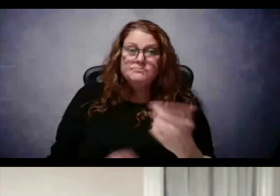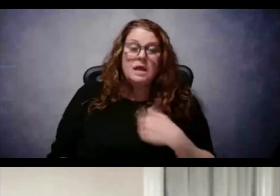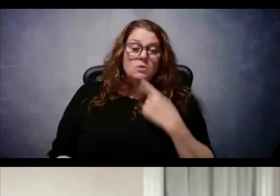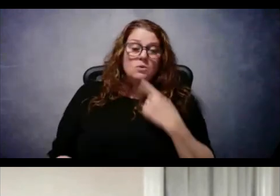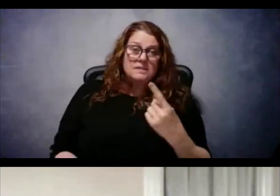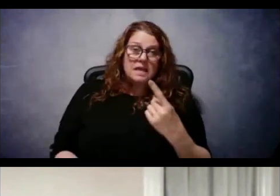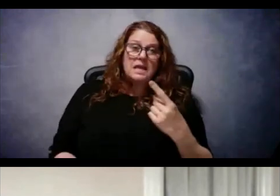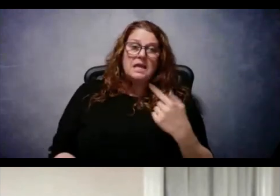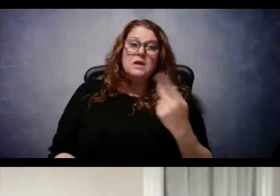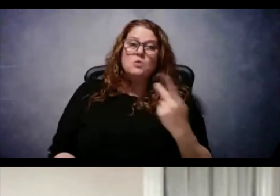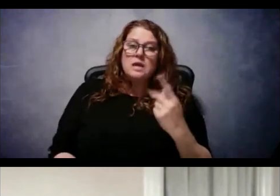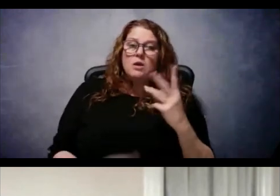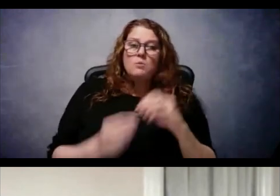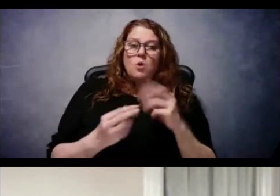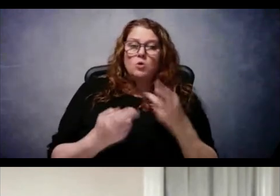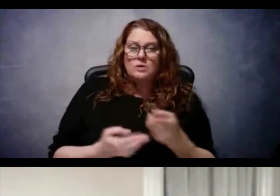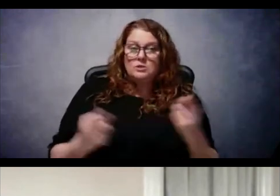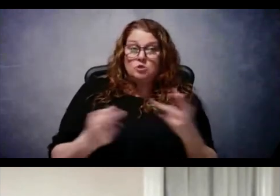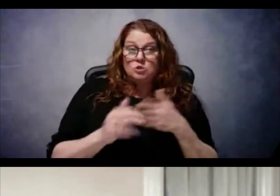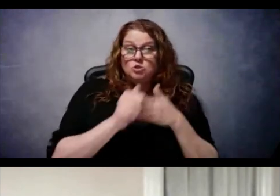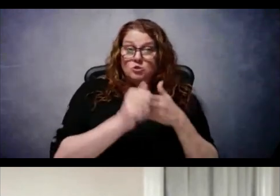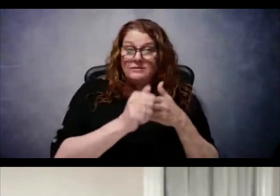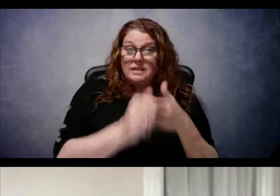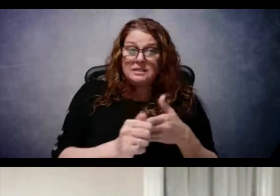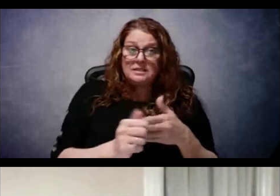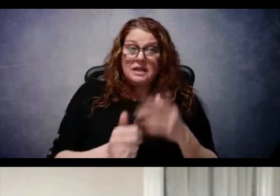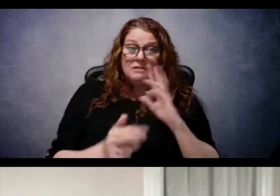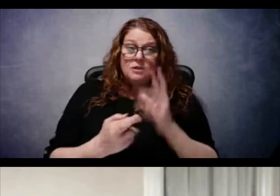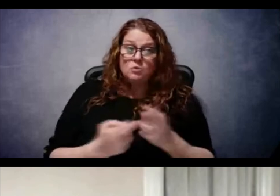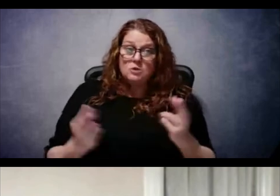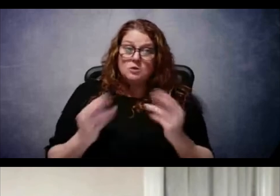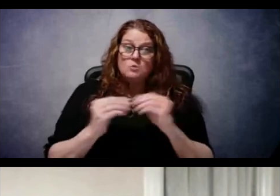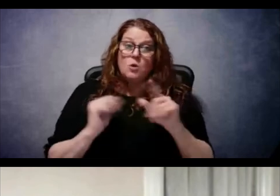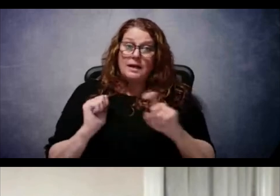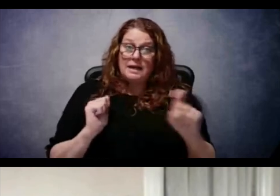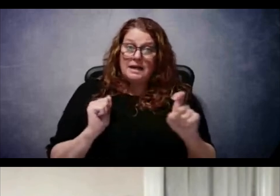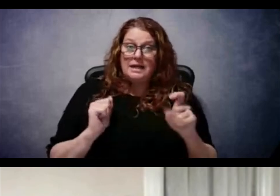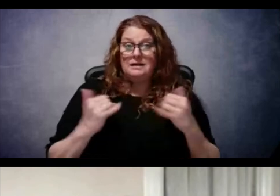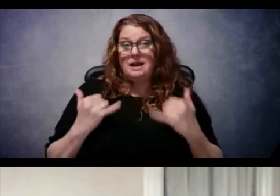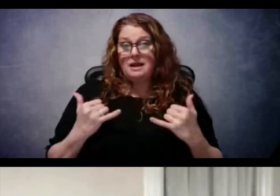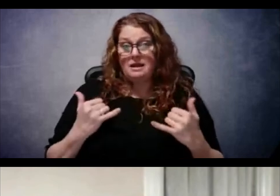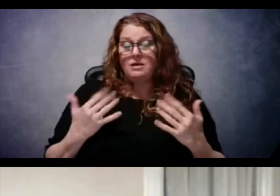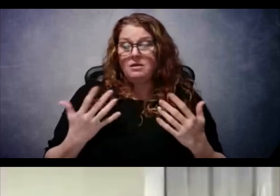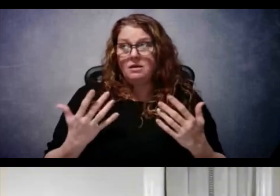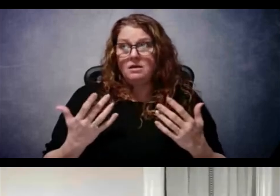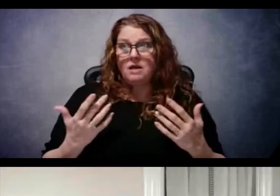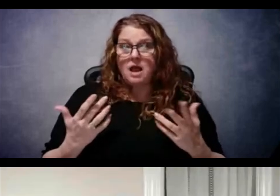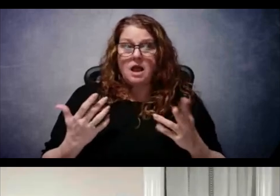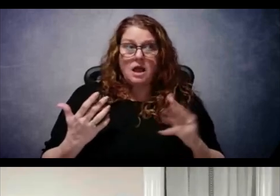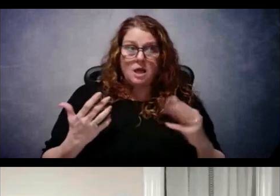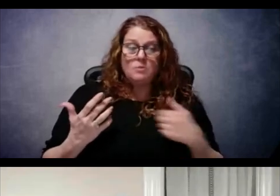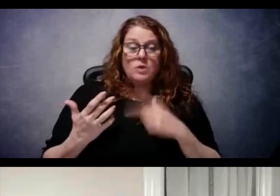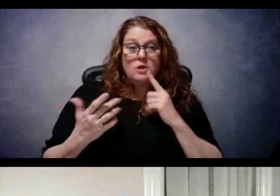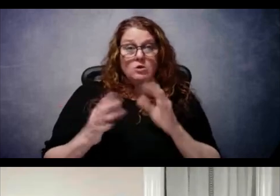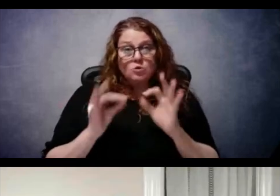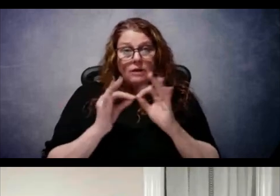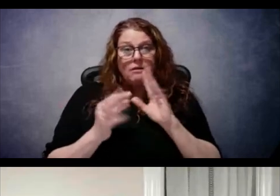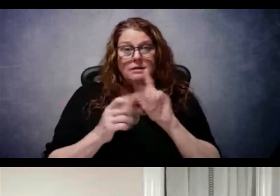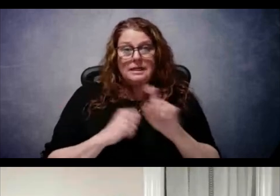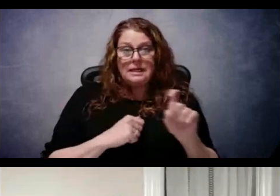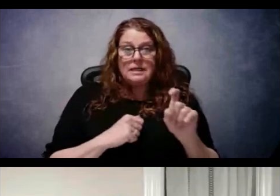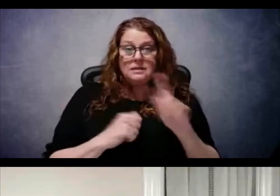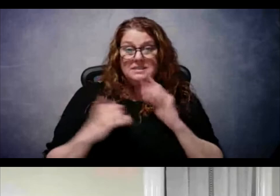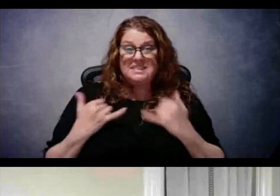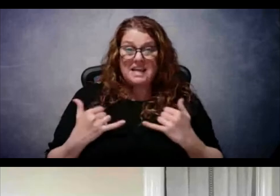we're a little more resource driven. I think resources are more immediately needed. and more critically needed, like